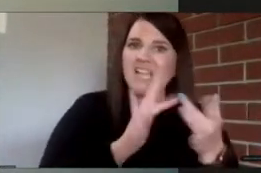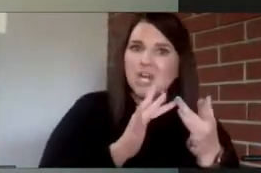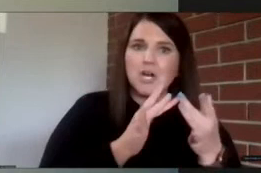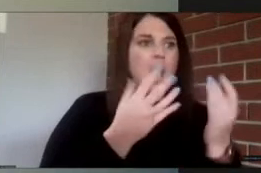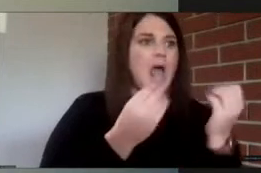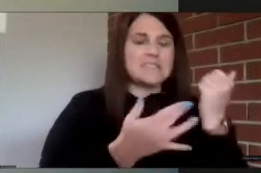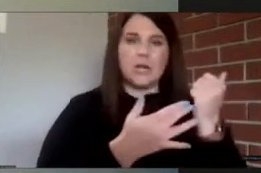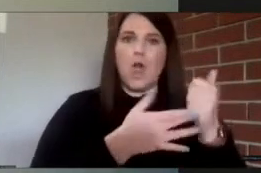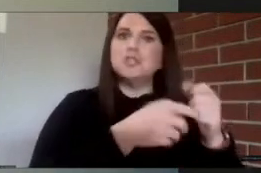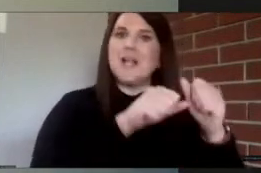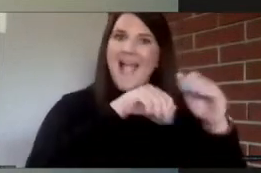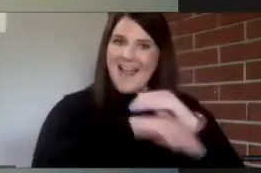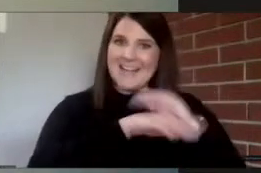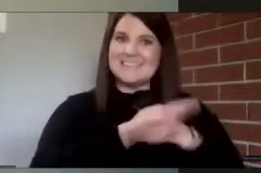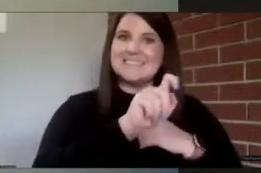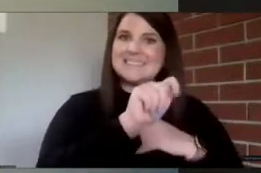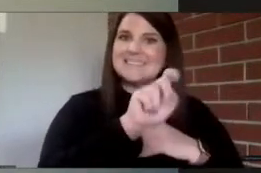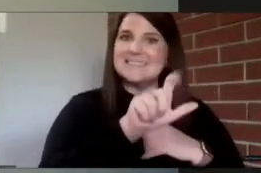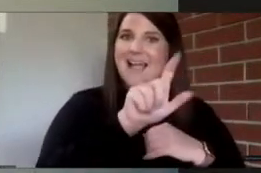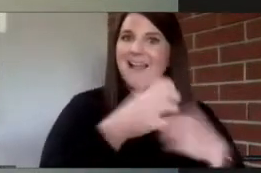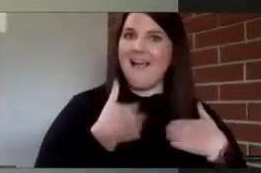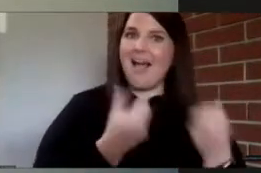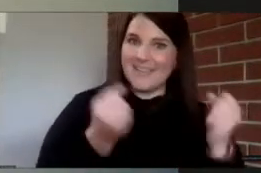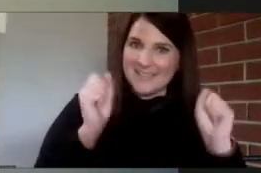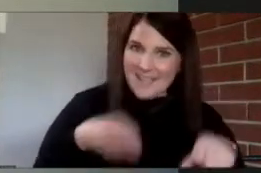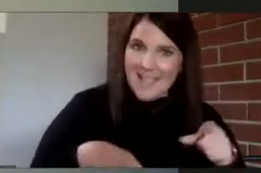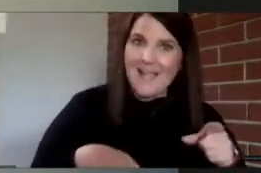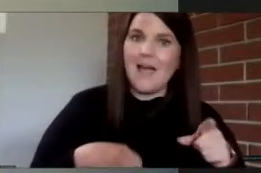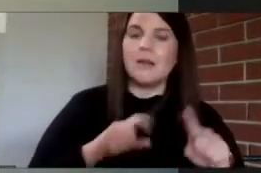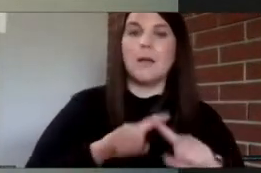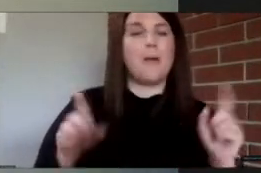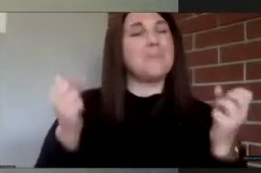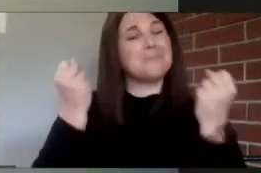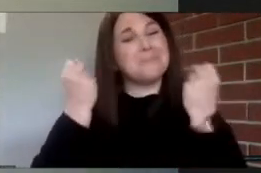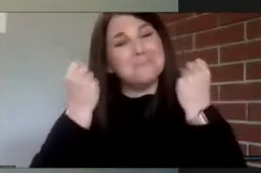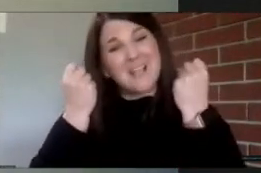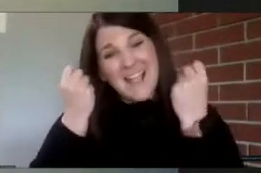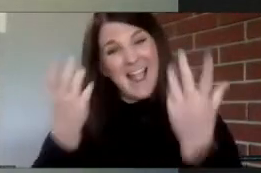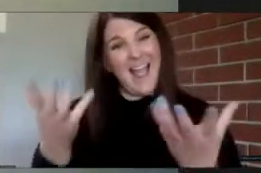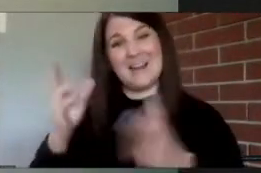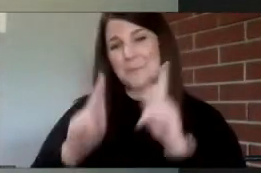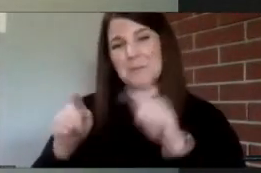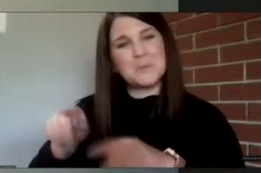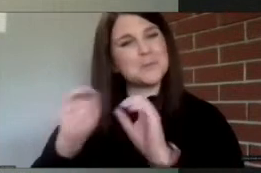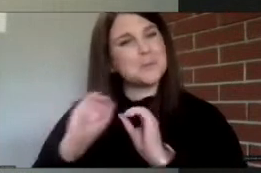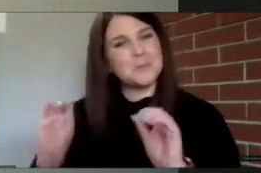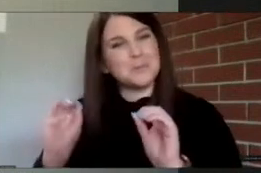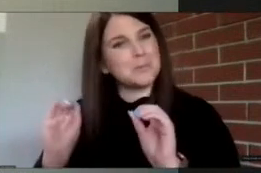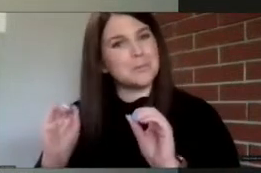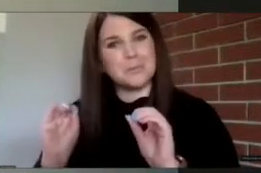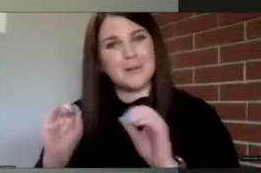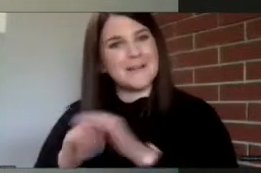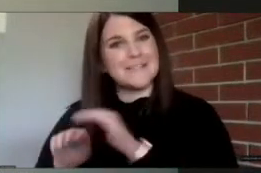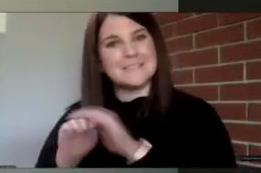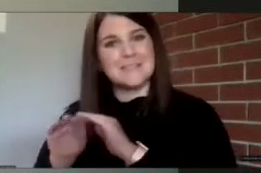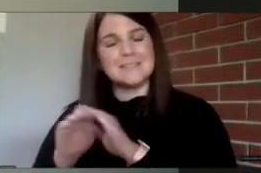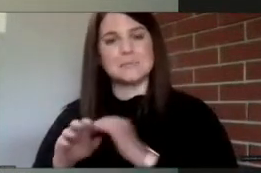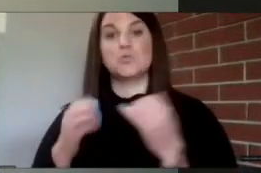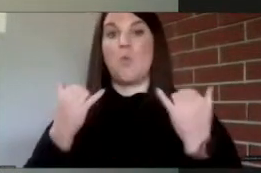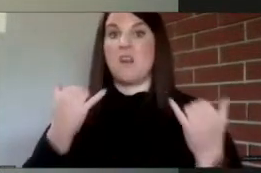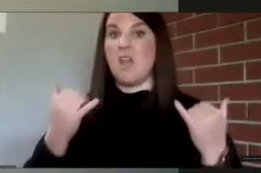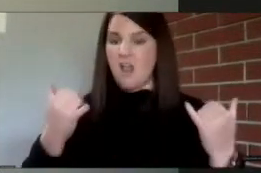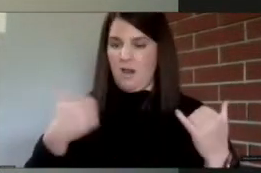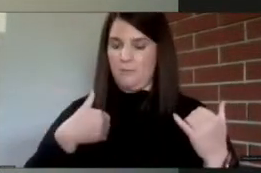technology to access this, but there are many populations that do not. We are in the process, and our